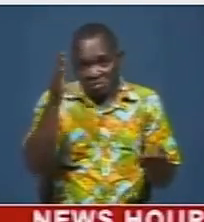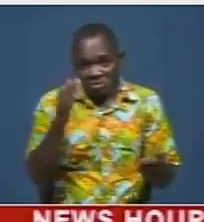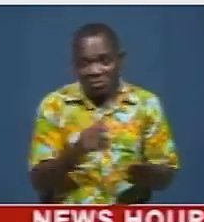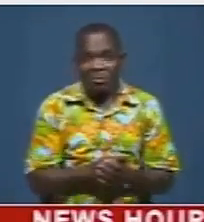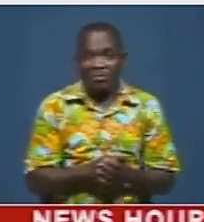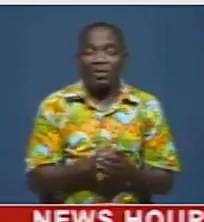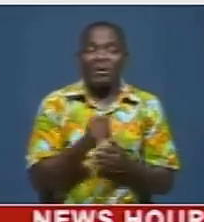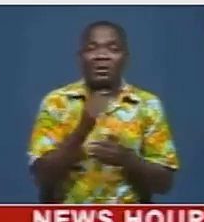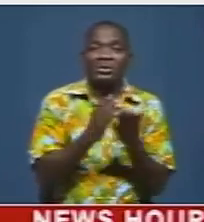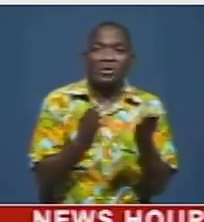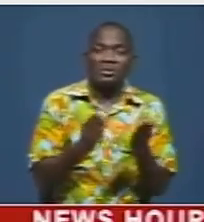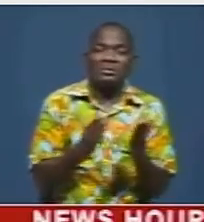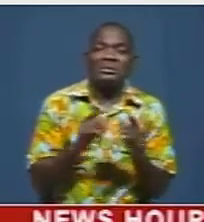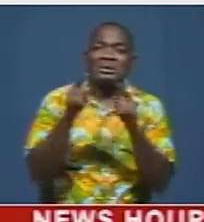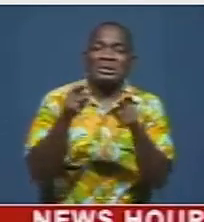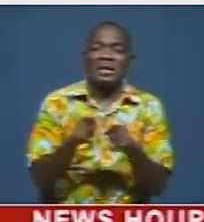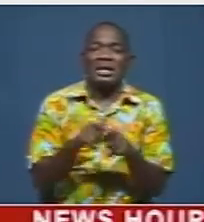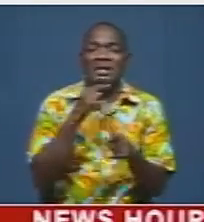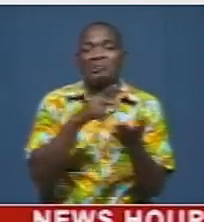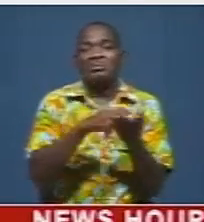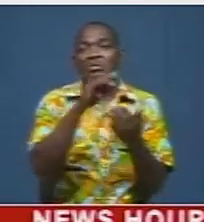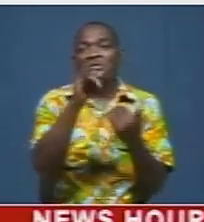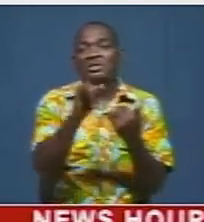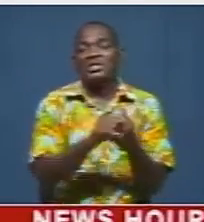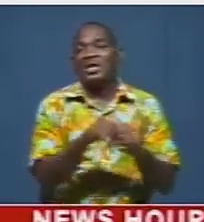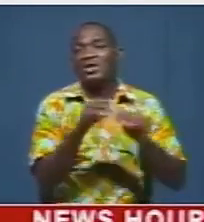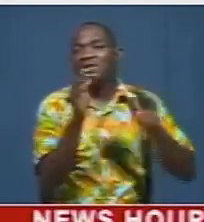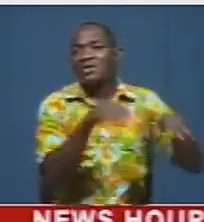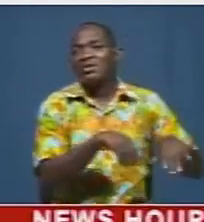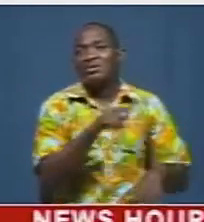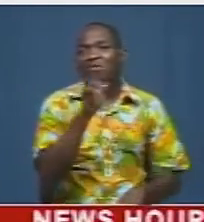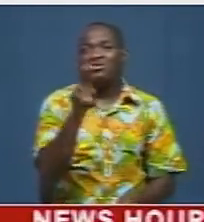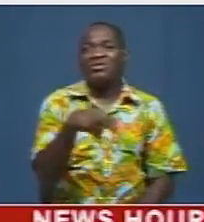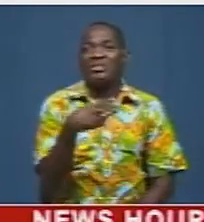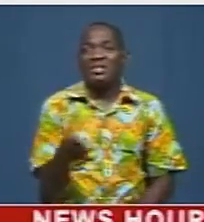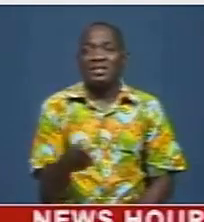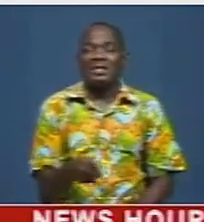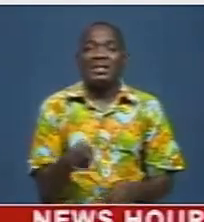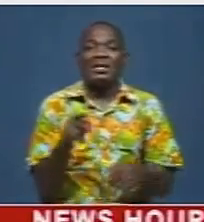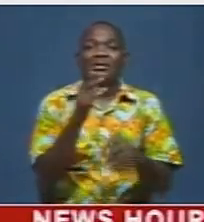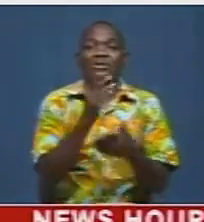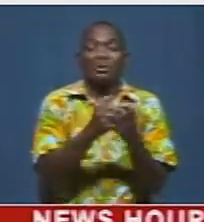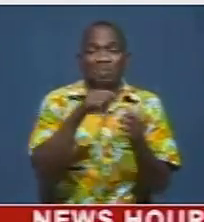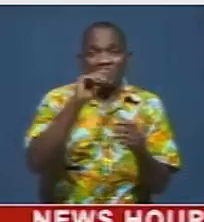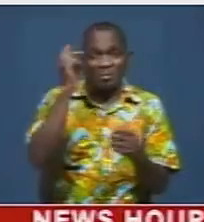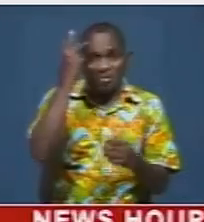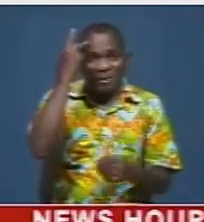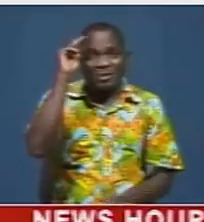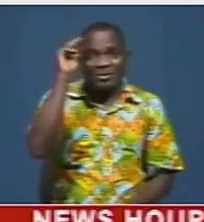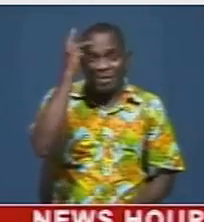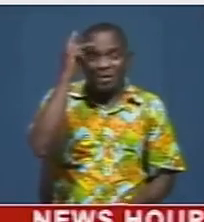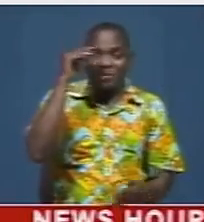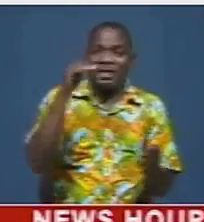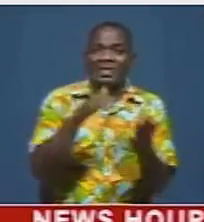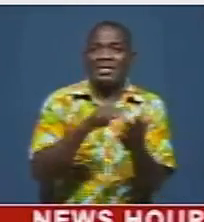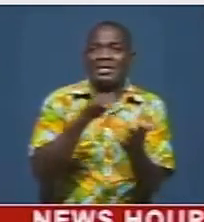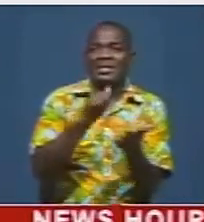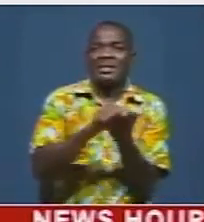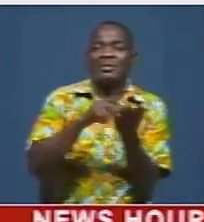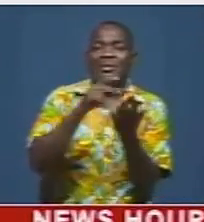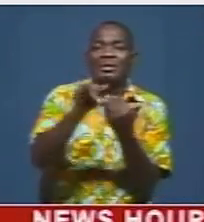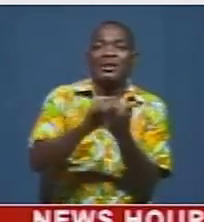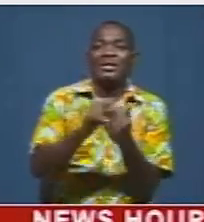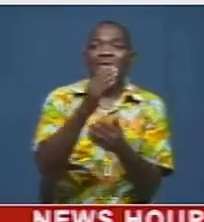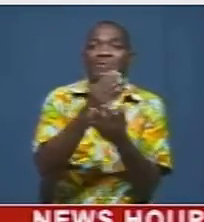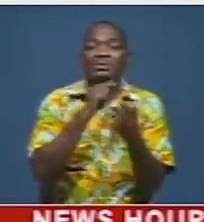with some going as far as calling this project a hoax and a political gimmick, and with some describing